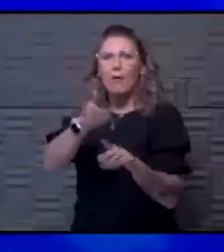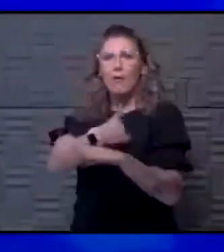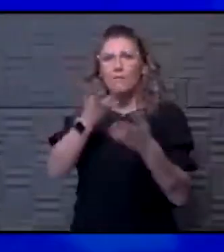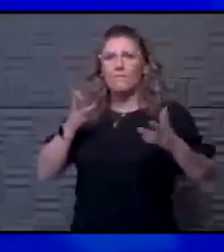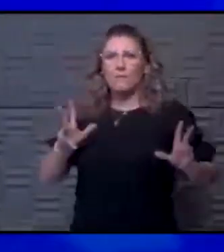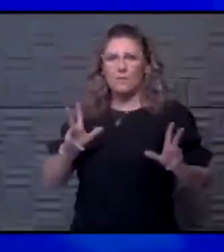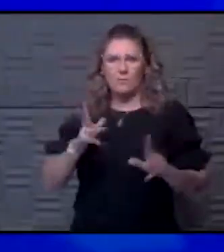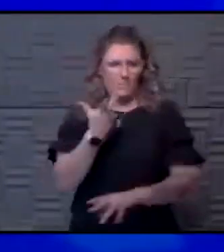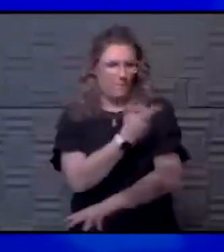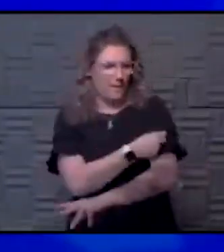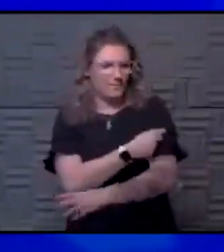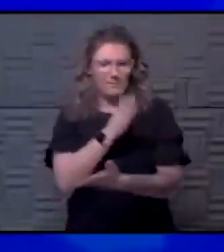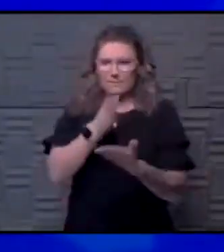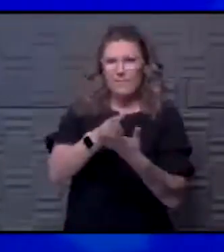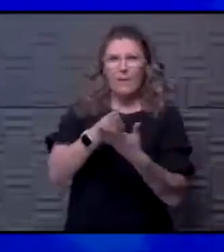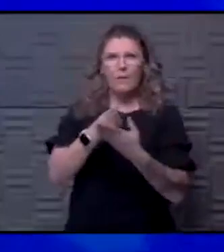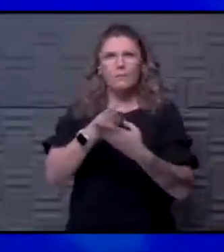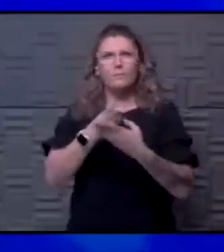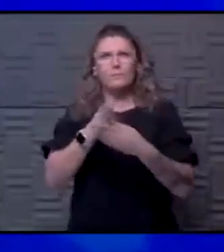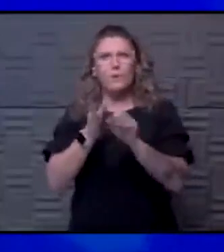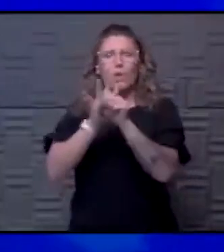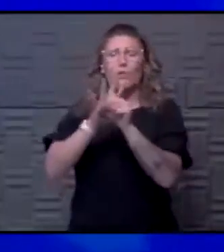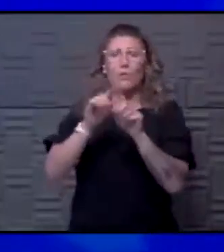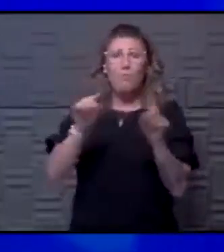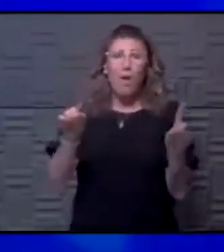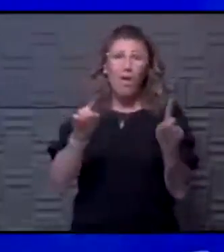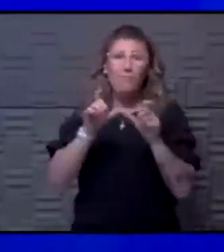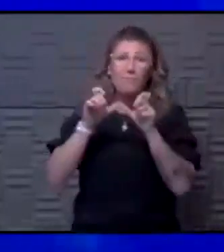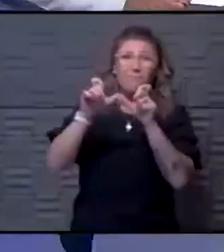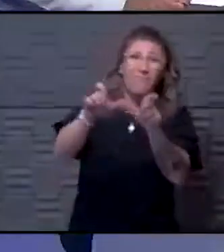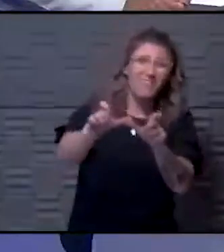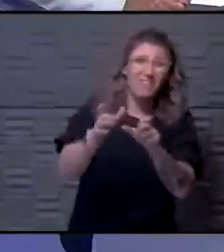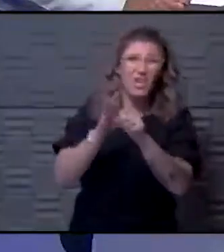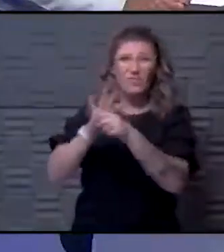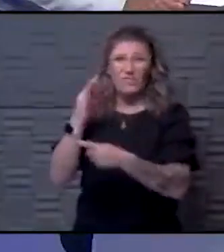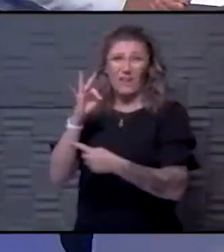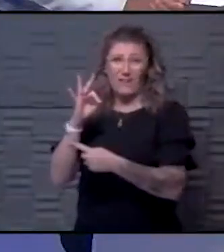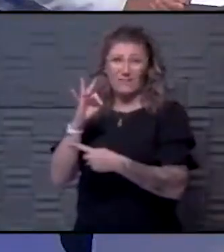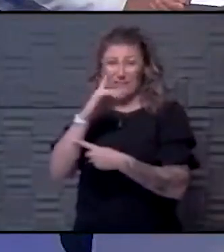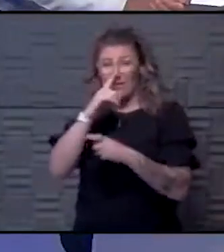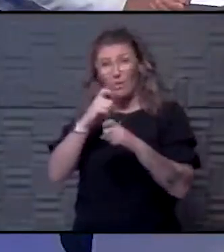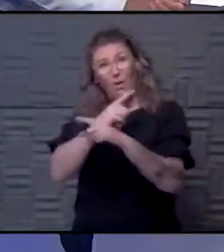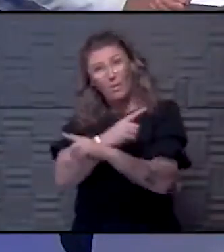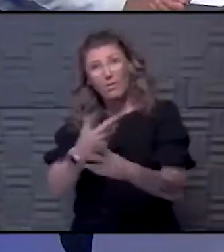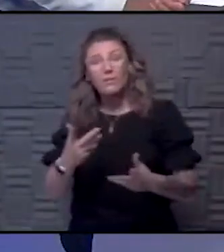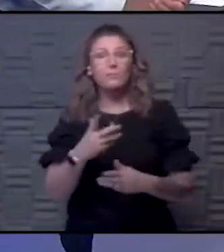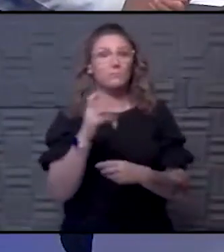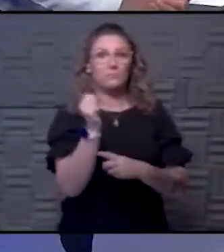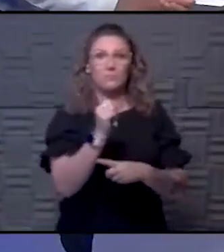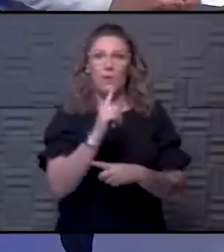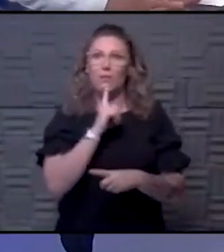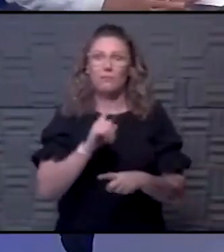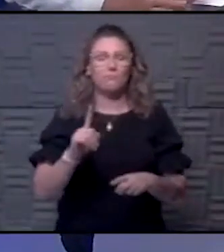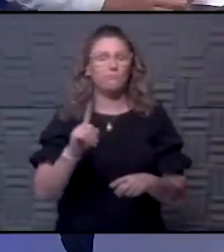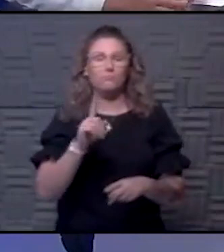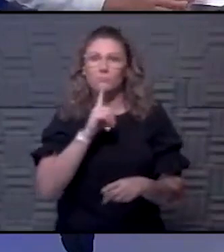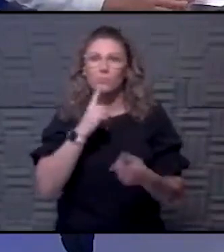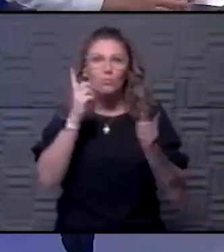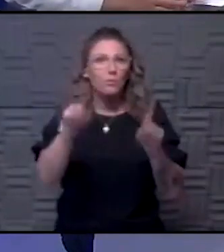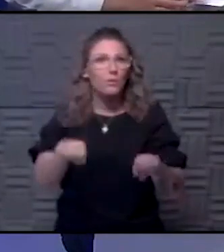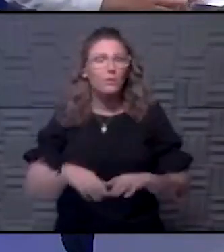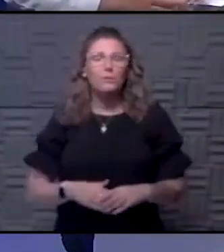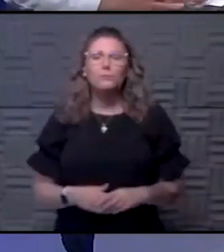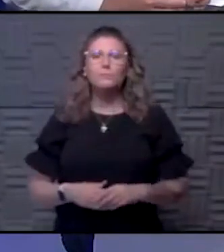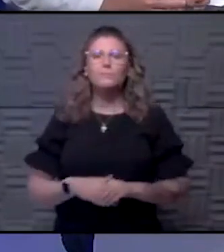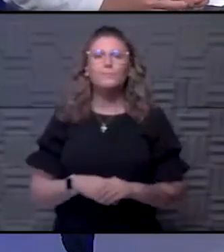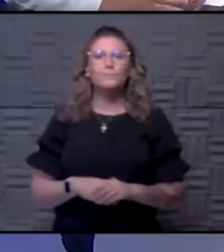of stopping getting COVID, but also the long-term complications of COVID-19, Hawk. Yeah. No, I mean, I totally agree. Like we said, you know,